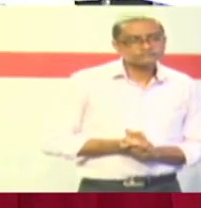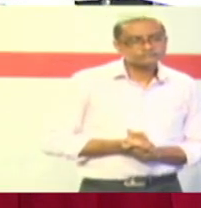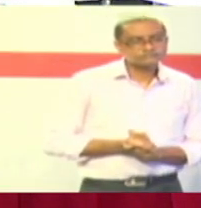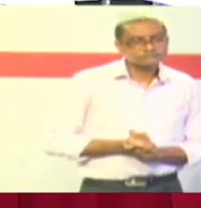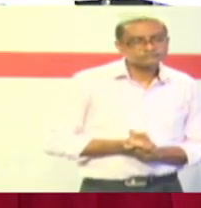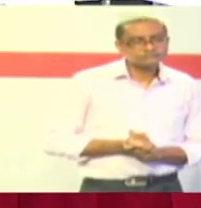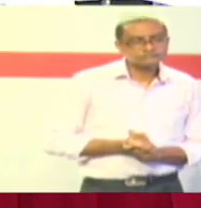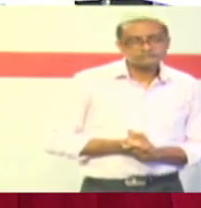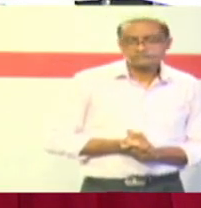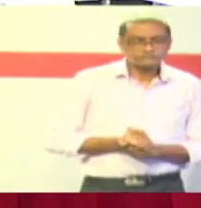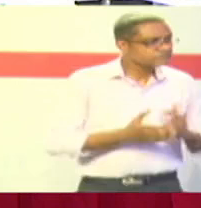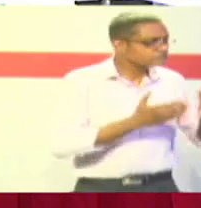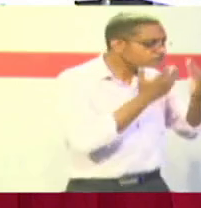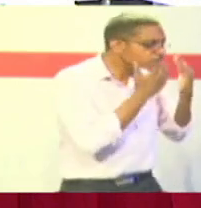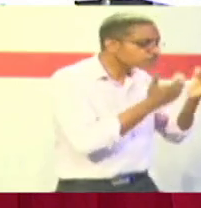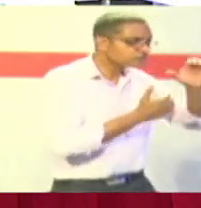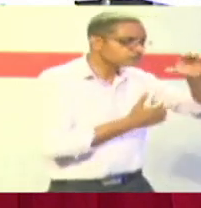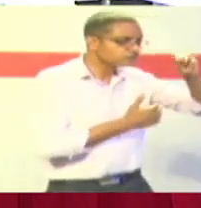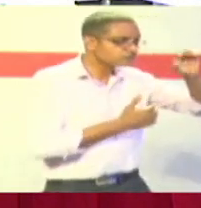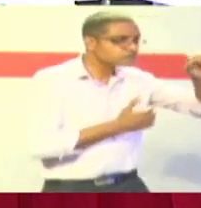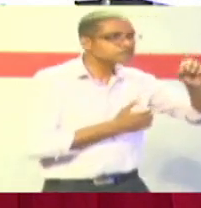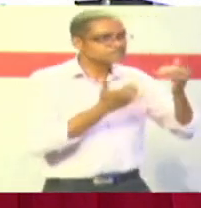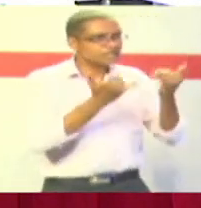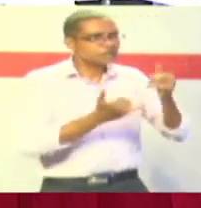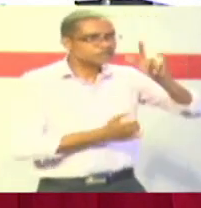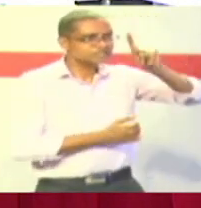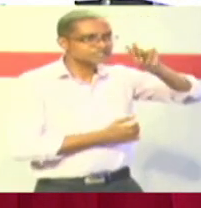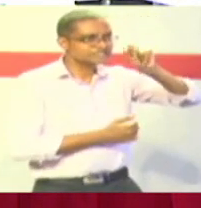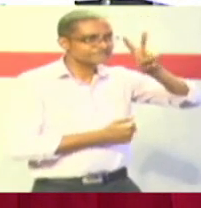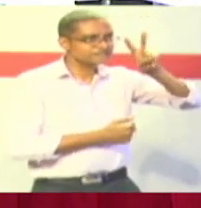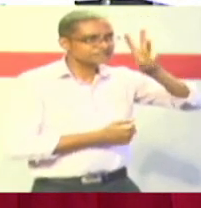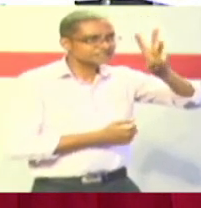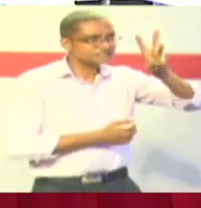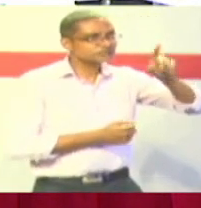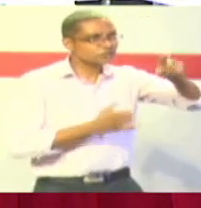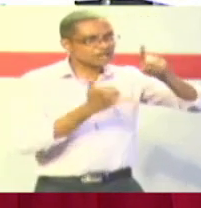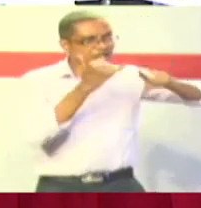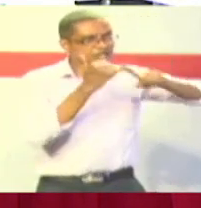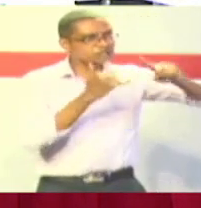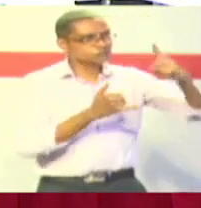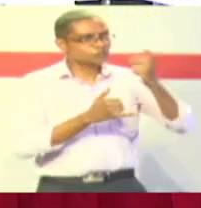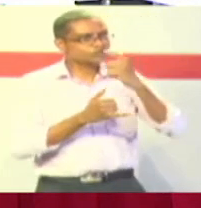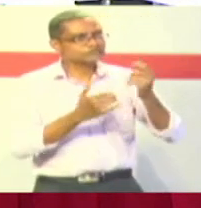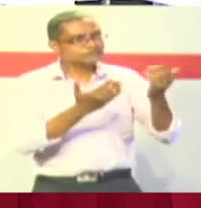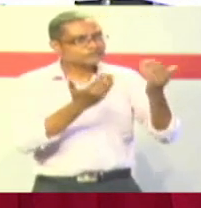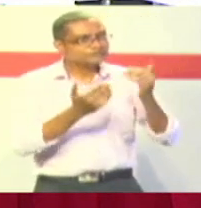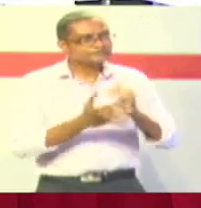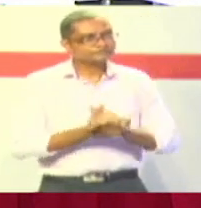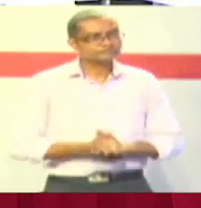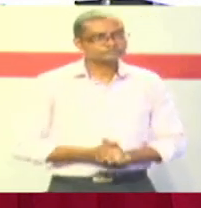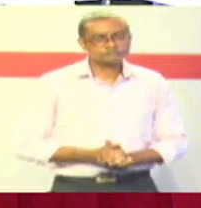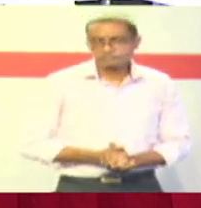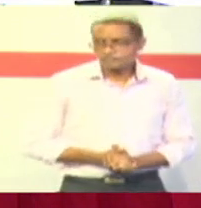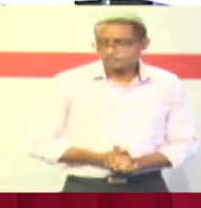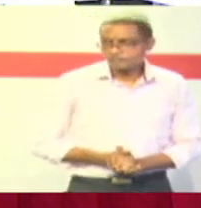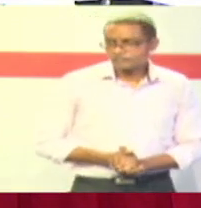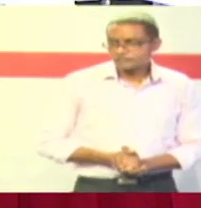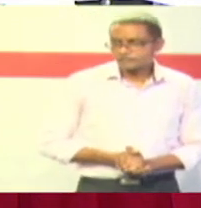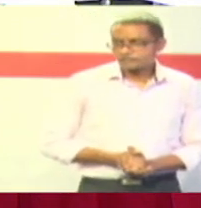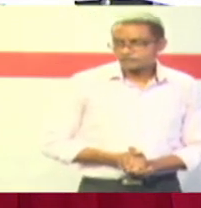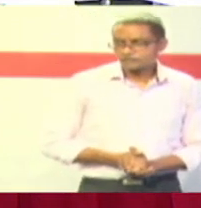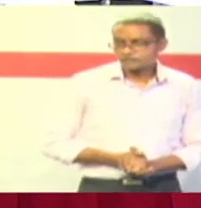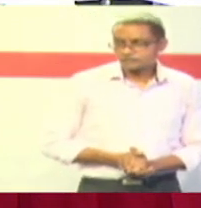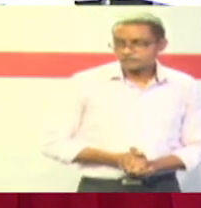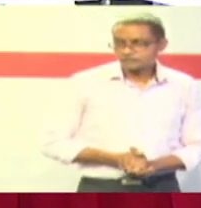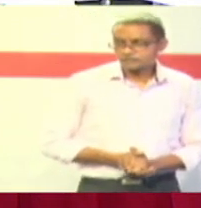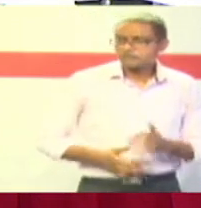CMO. TV6, that will be our final question for the day. TV6, we are ready for your question.